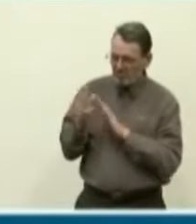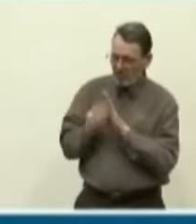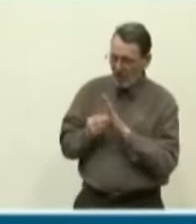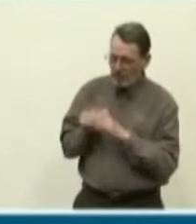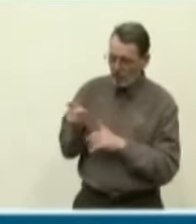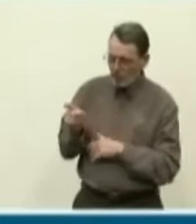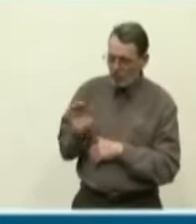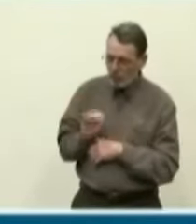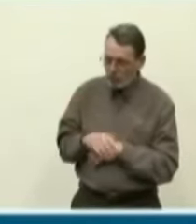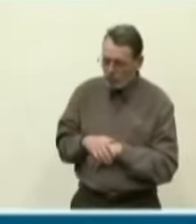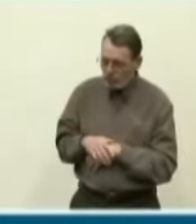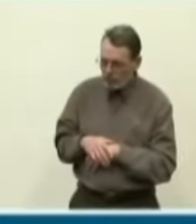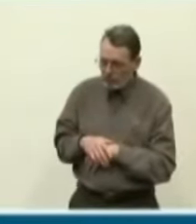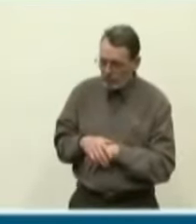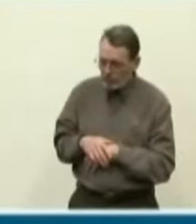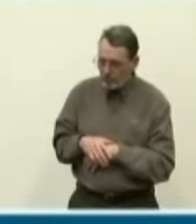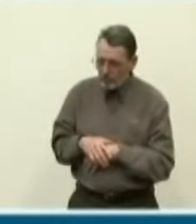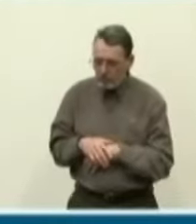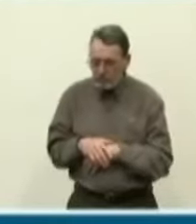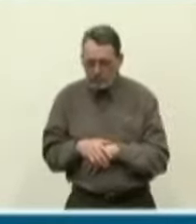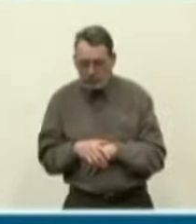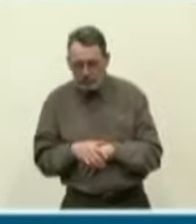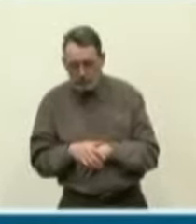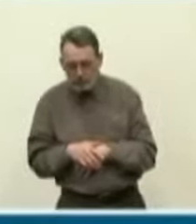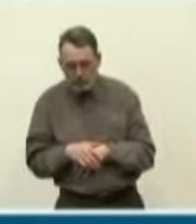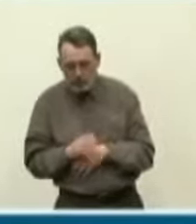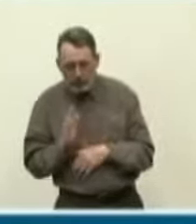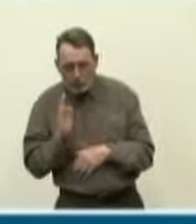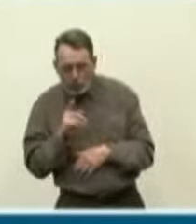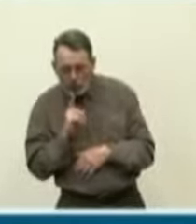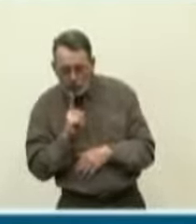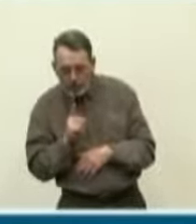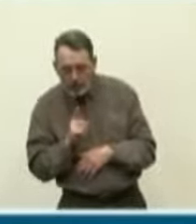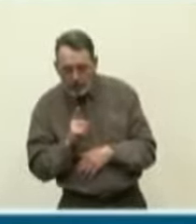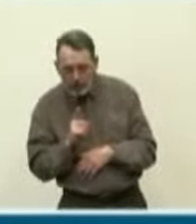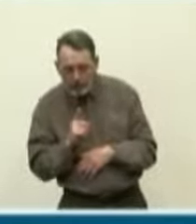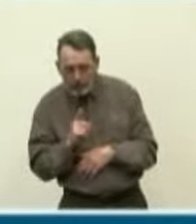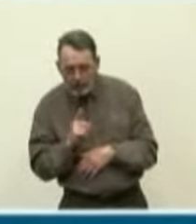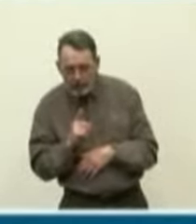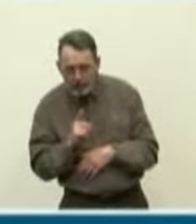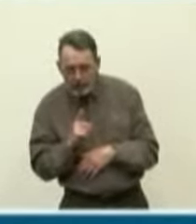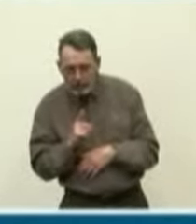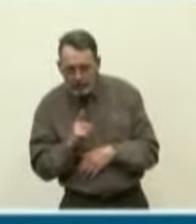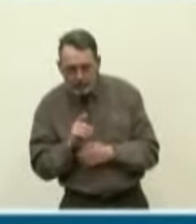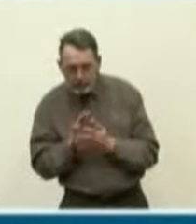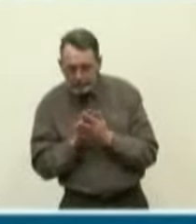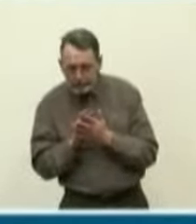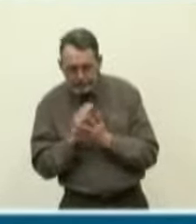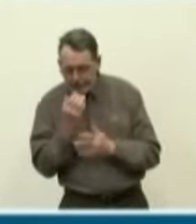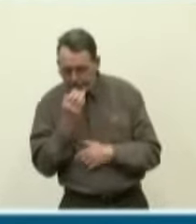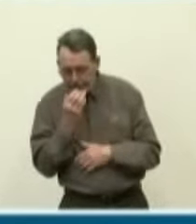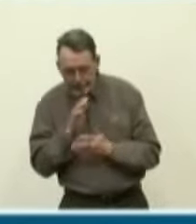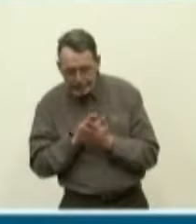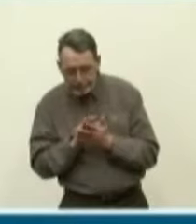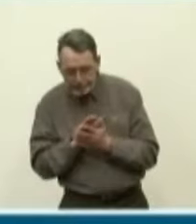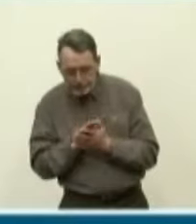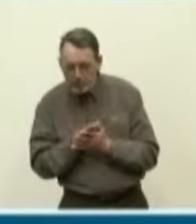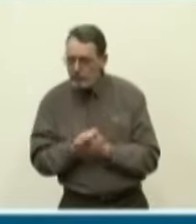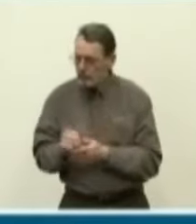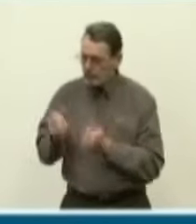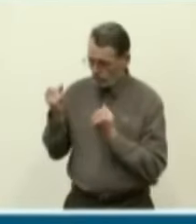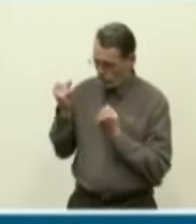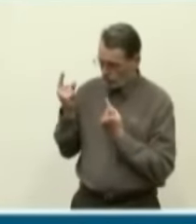And the FYI, it's going to be a DSW to the hand. Copy.